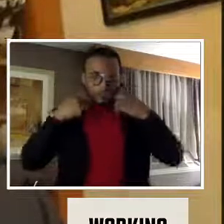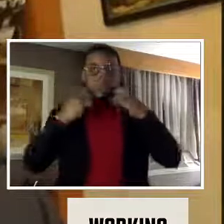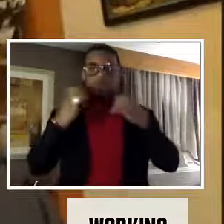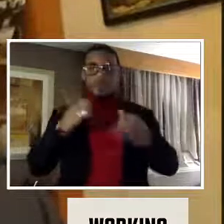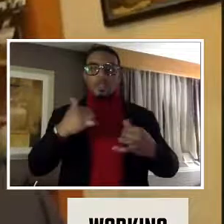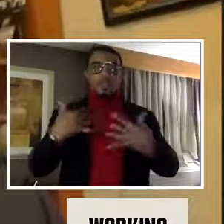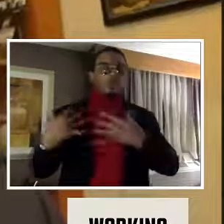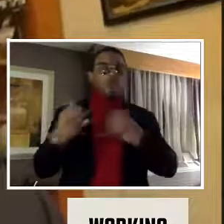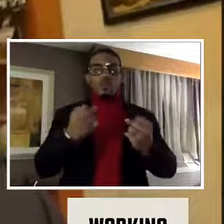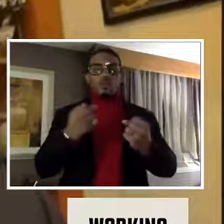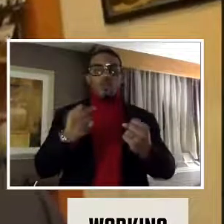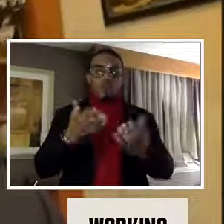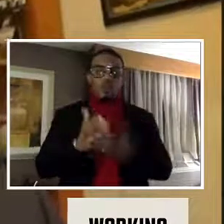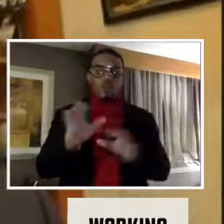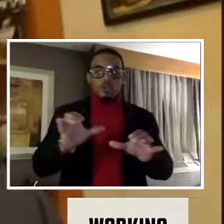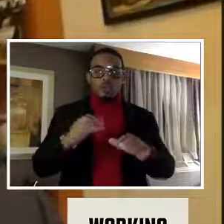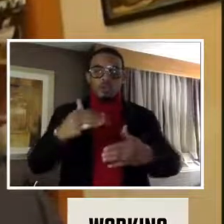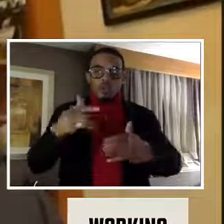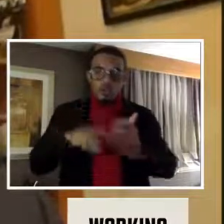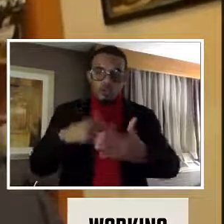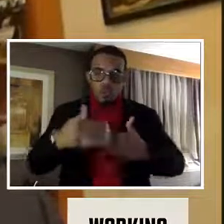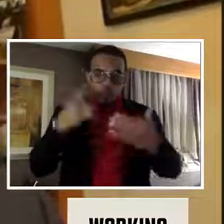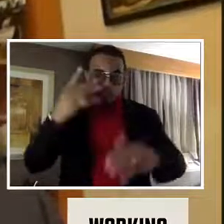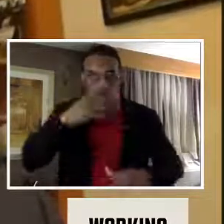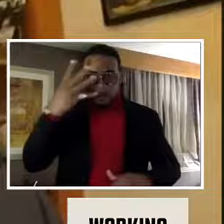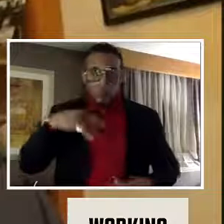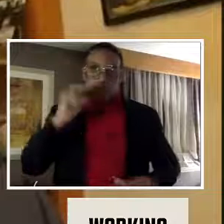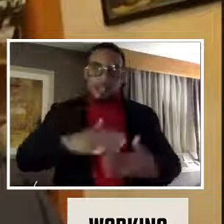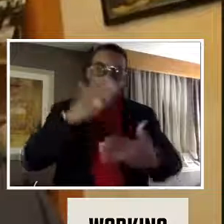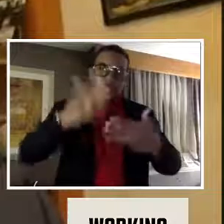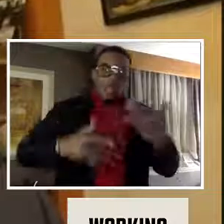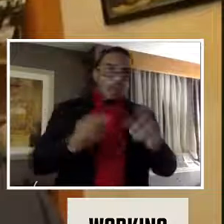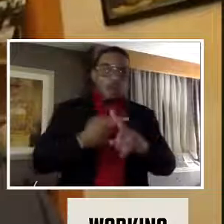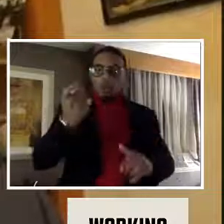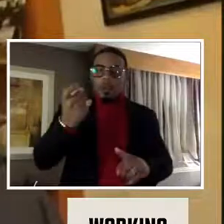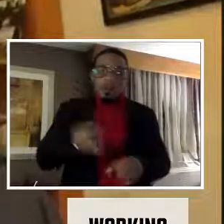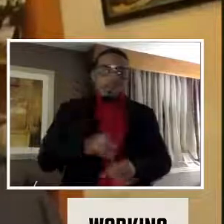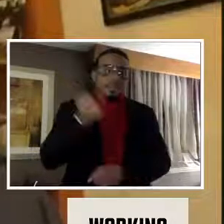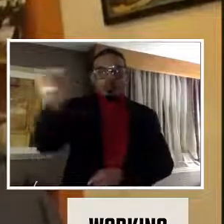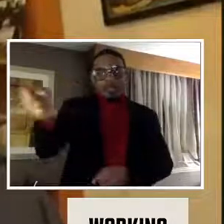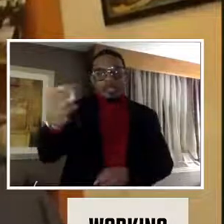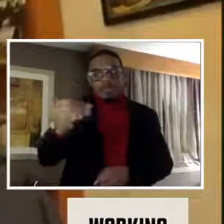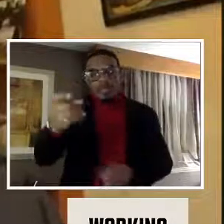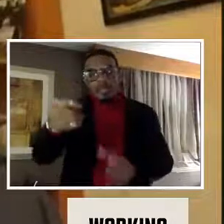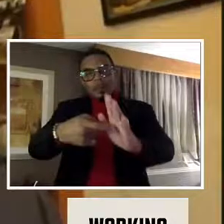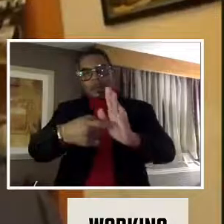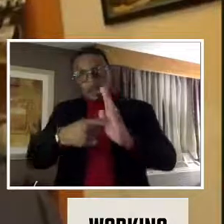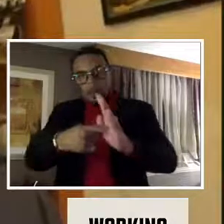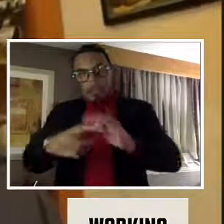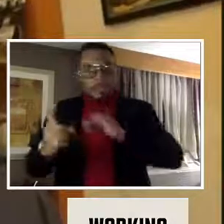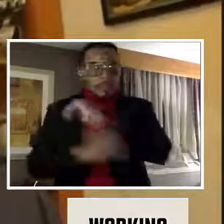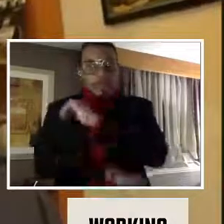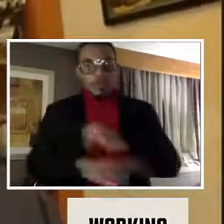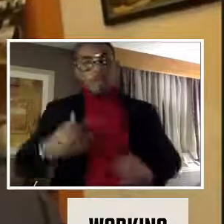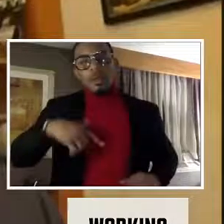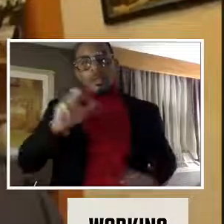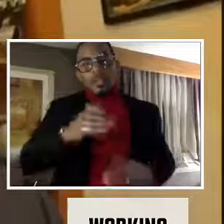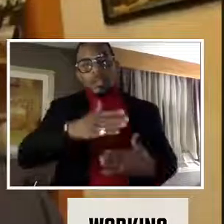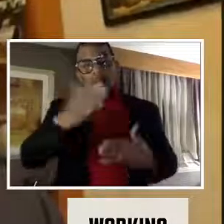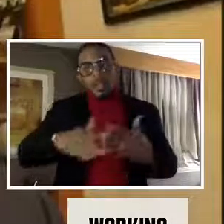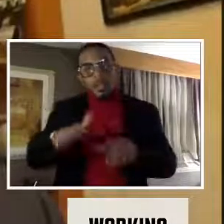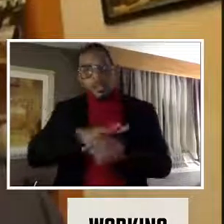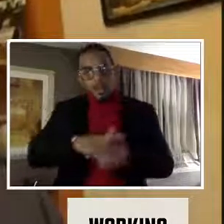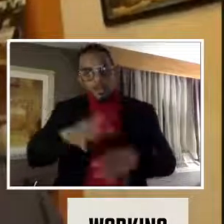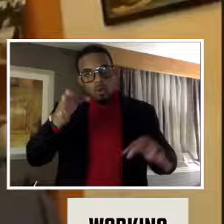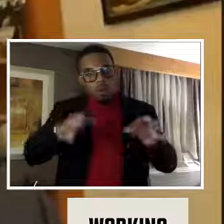to restore the right to due process for immigrants. We need to end the automatic deportation and mandatory detention. We need to end